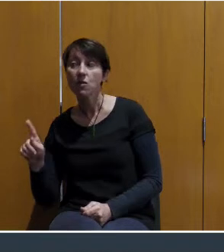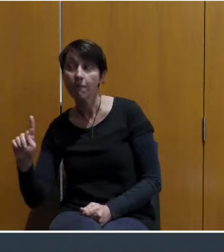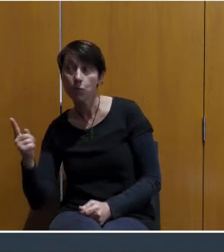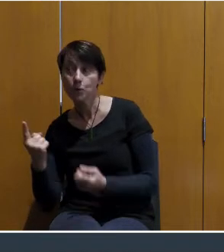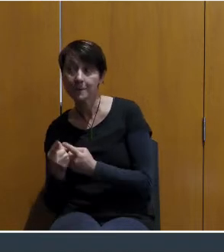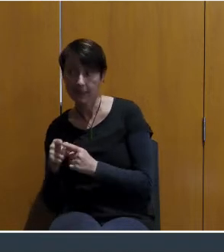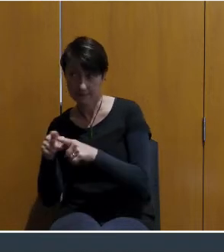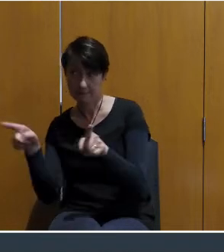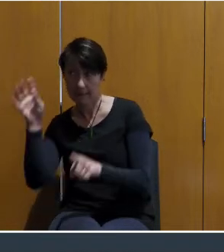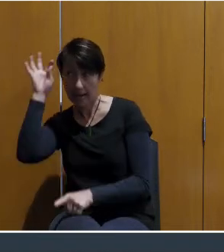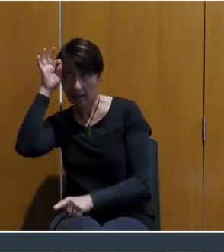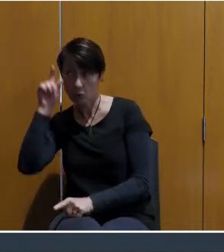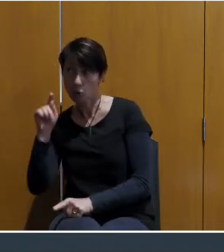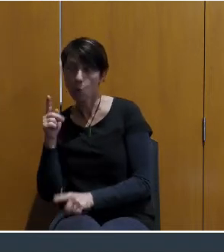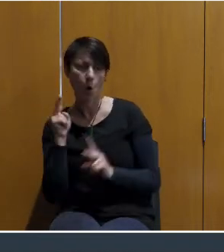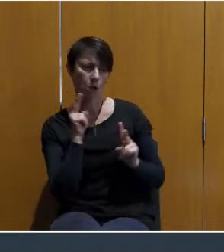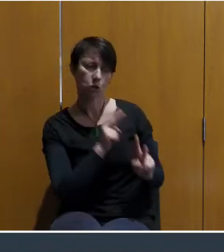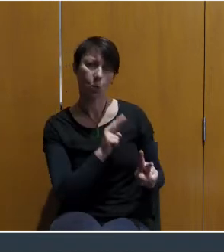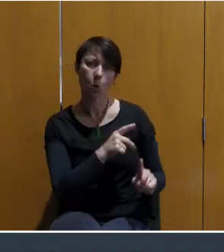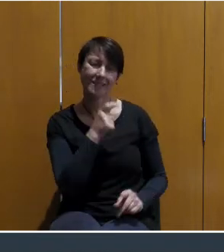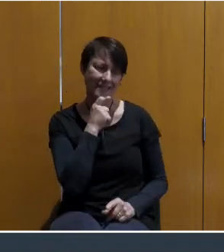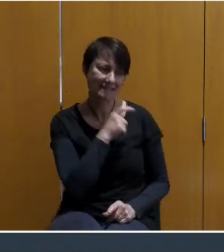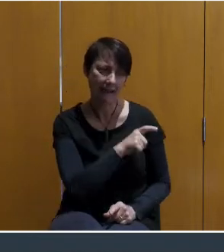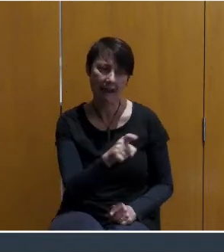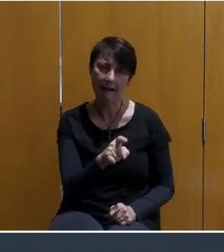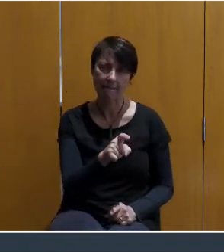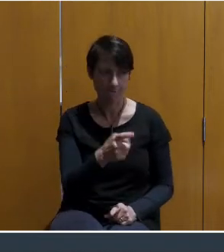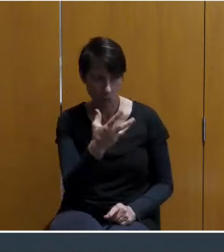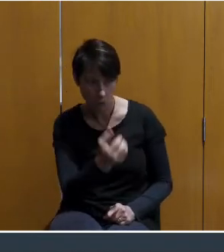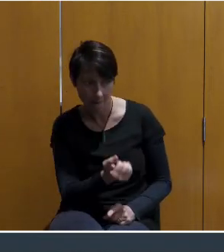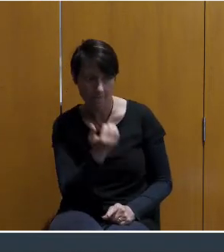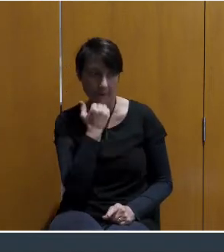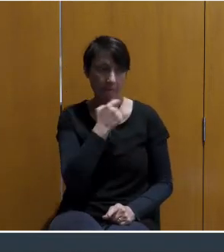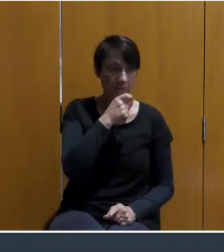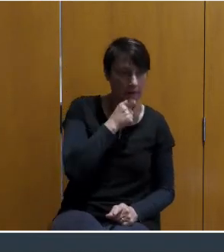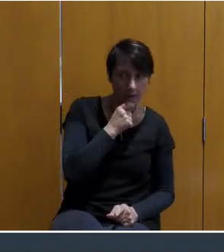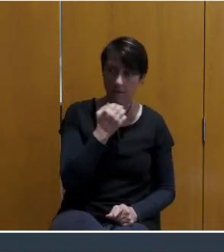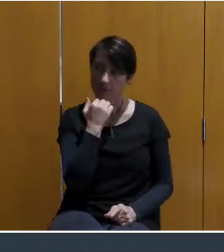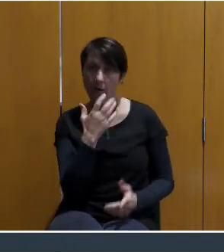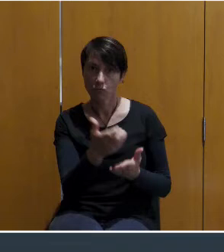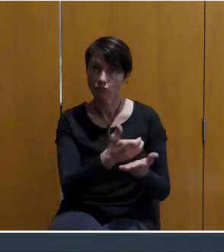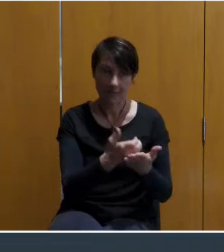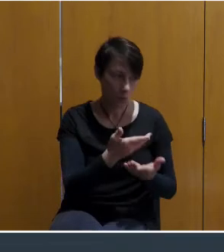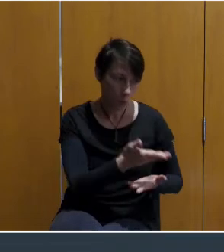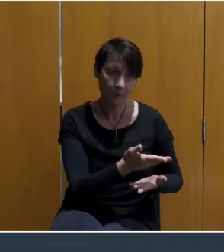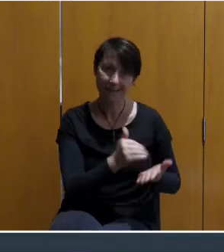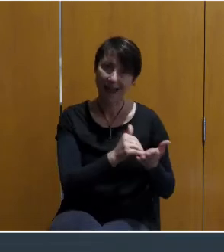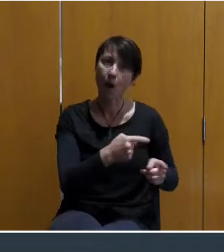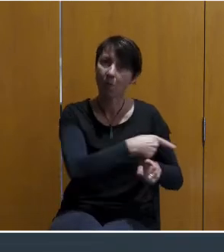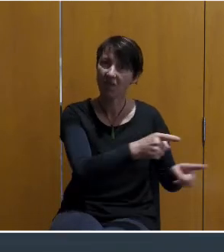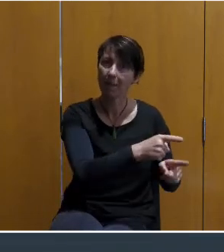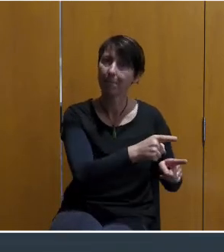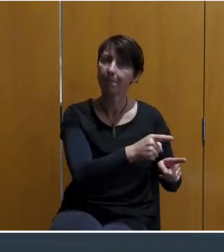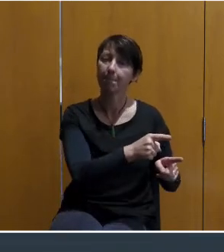your own policies and procedures before you start tinkering with new ideas of changing